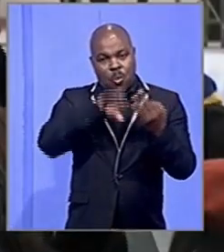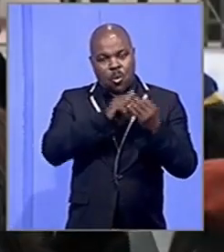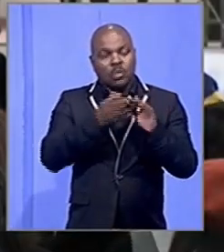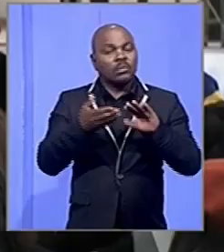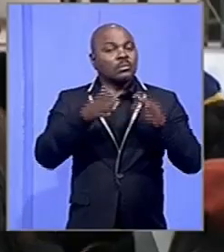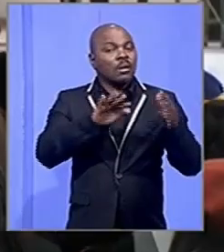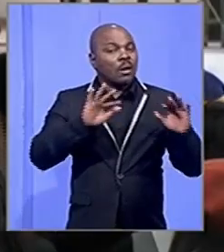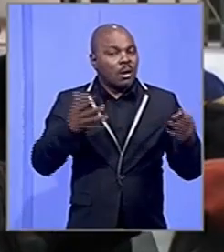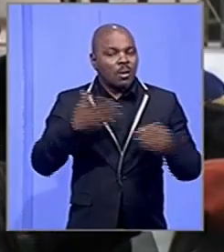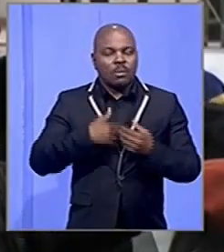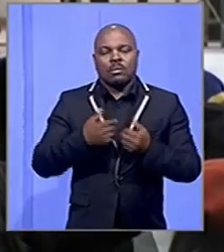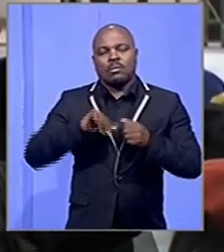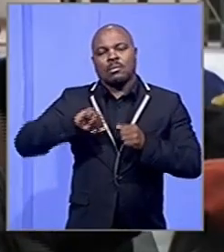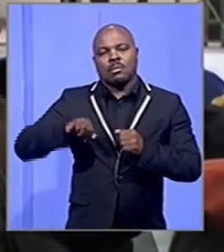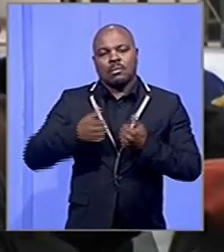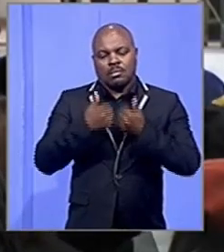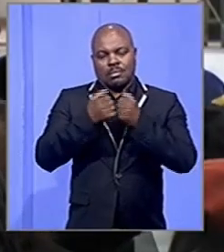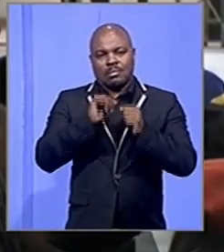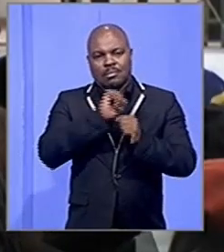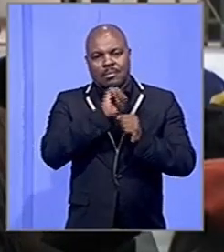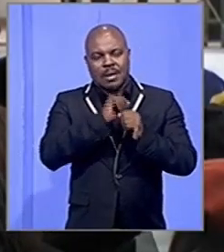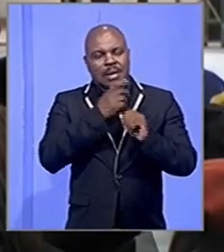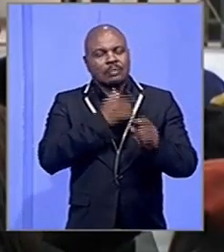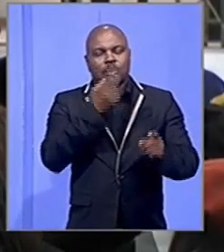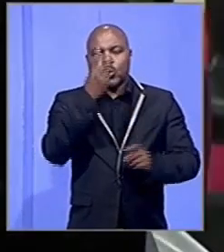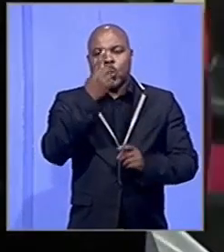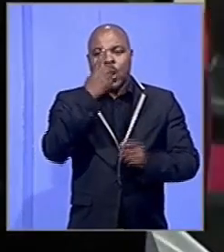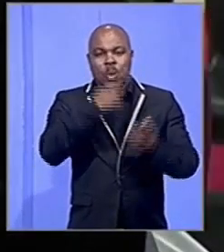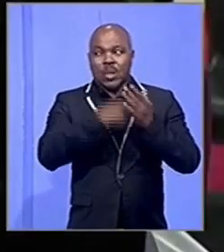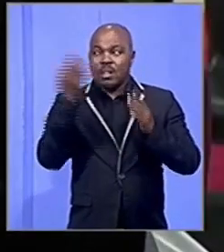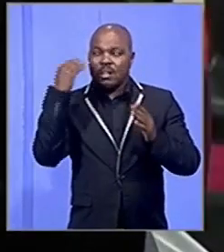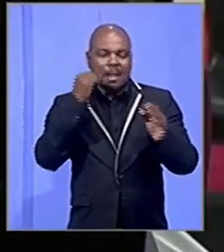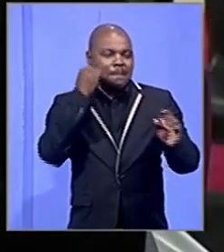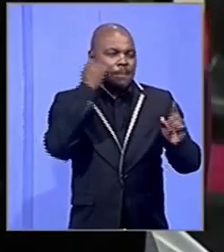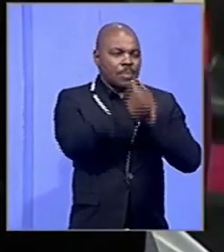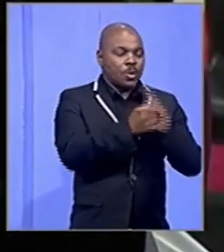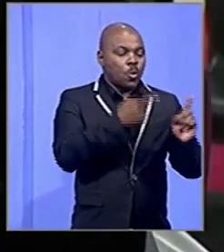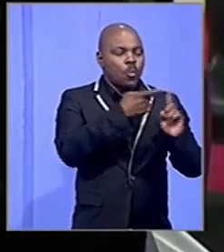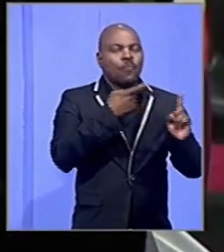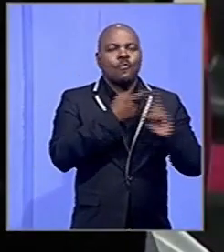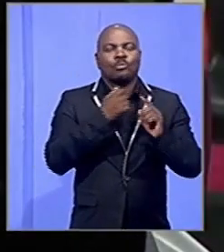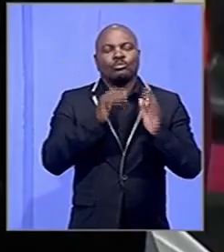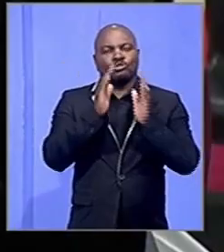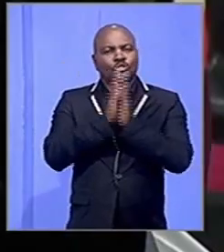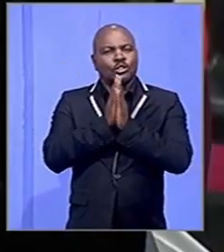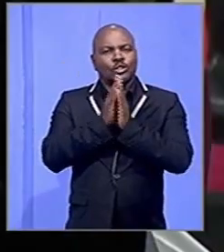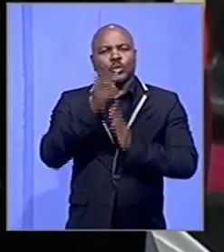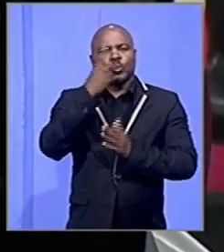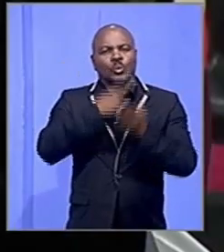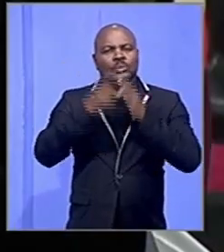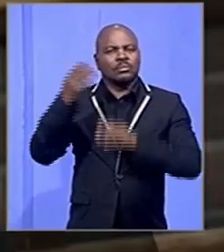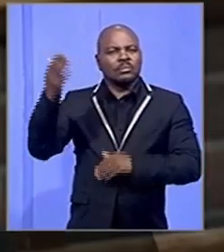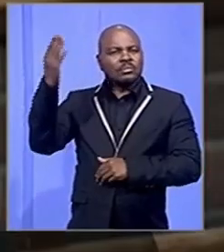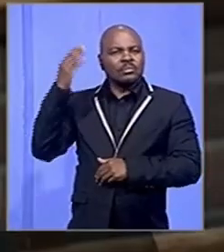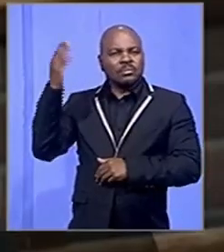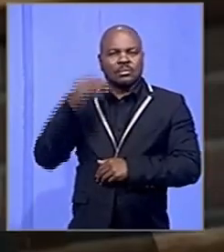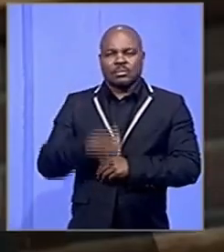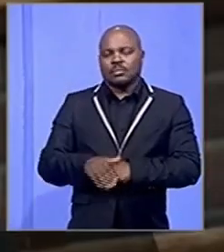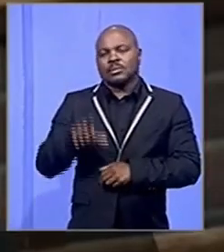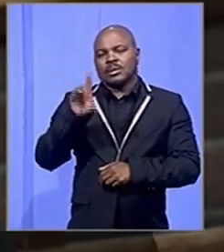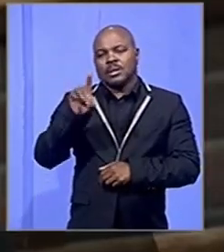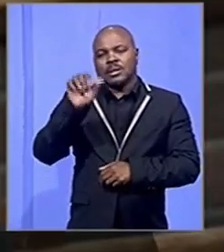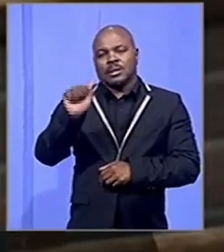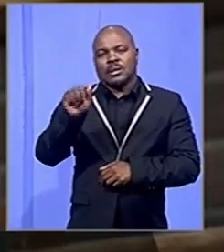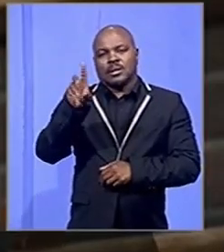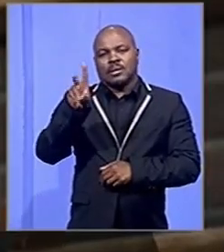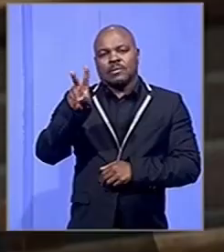bolailwe ke bakapelo ba bone mo sebakeng sa beke. Go begwa fa a ne a tswa ko kerekeng beke tse 2 tse di fetileng fa David